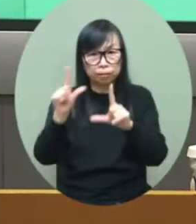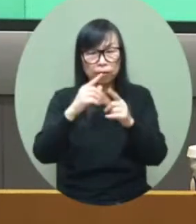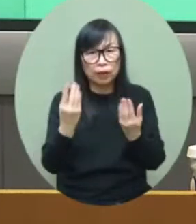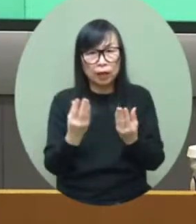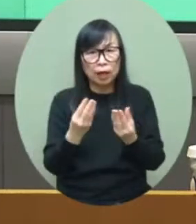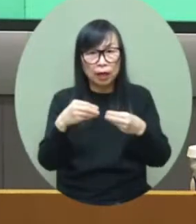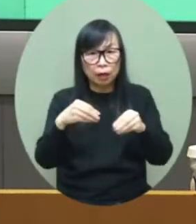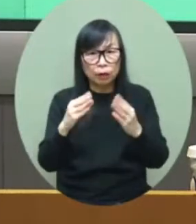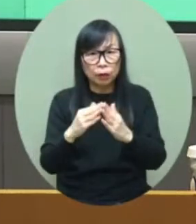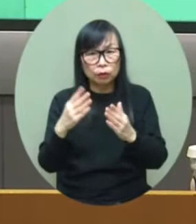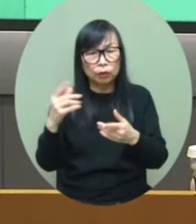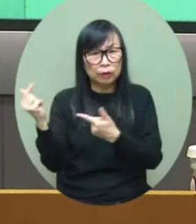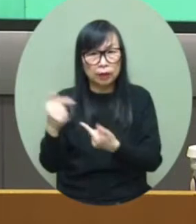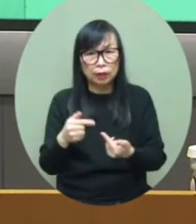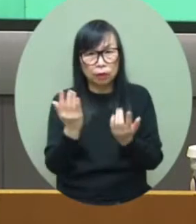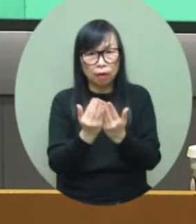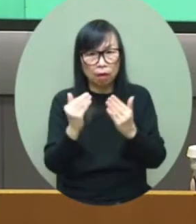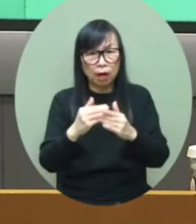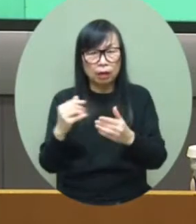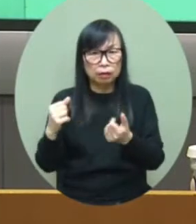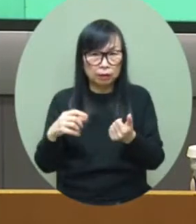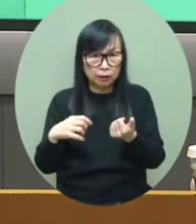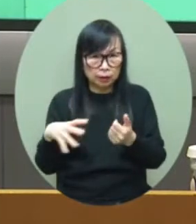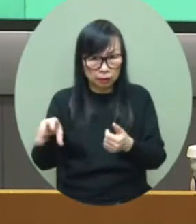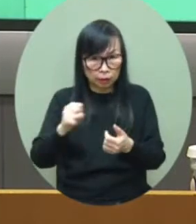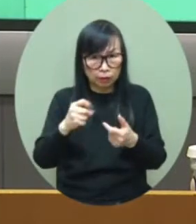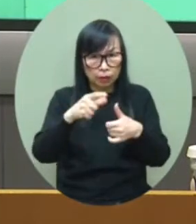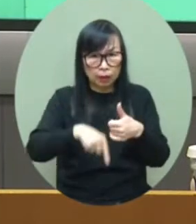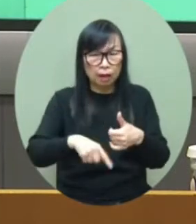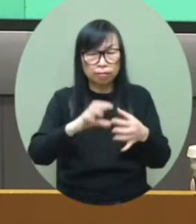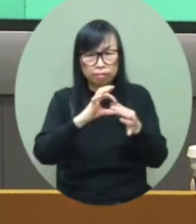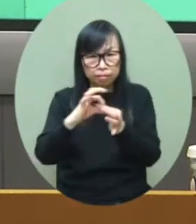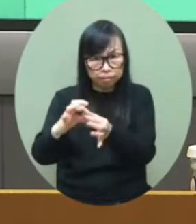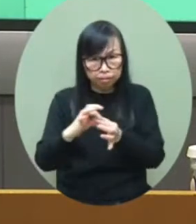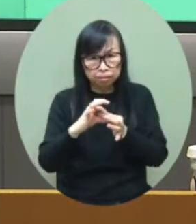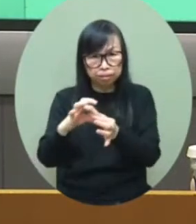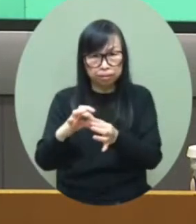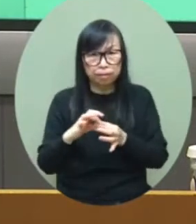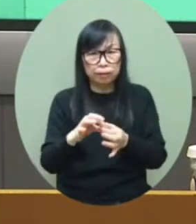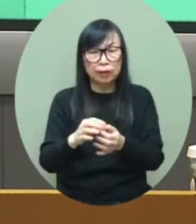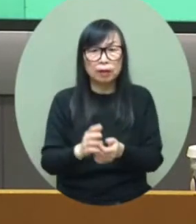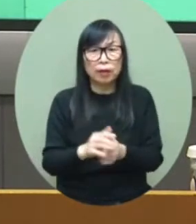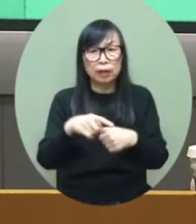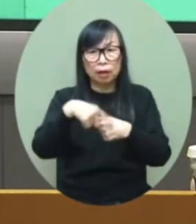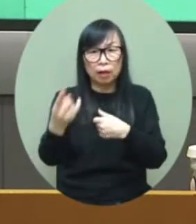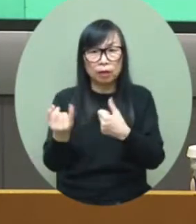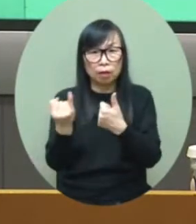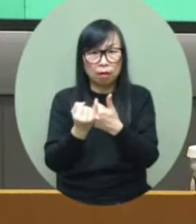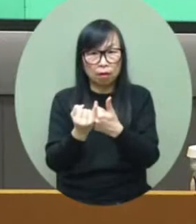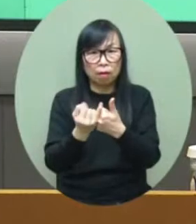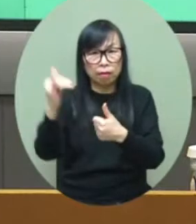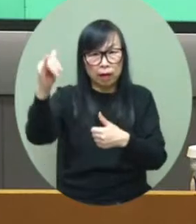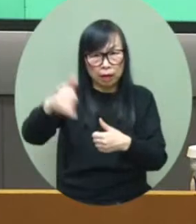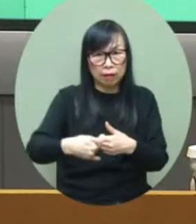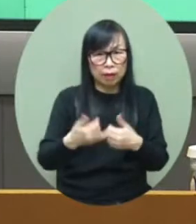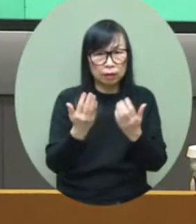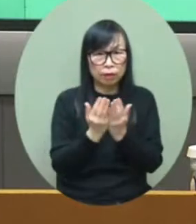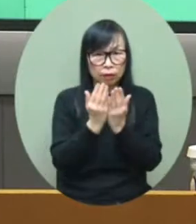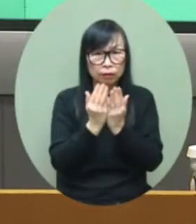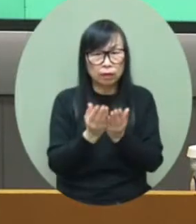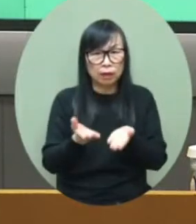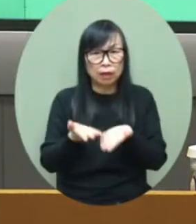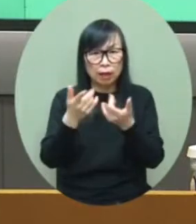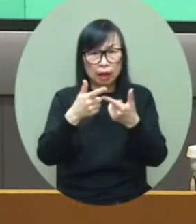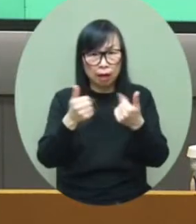and enjoy an exciting school life. The Education Bureau will continue to maintain close liaison with the schools as well as